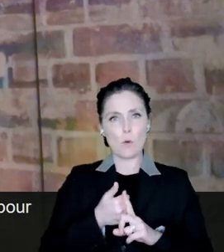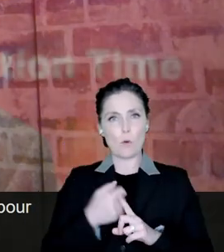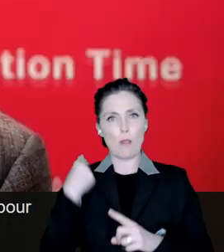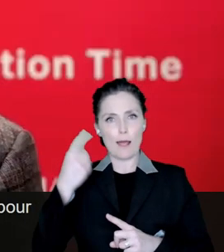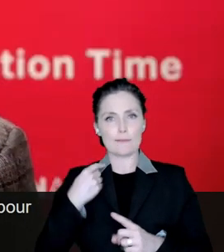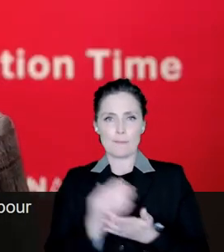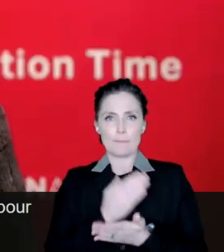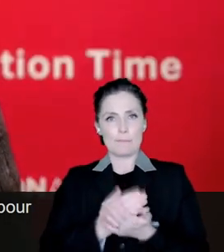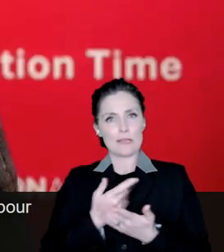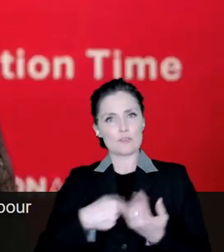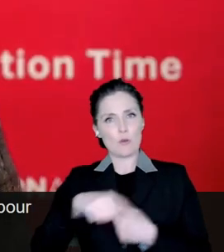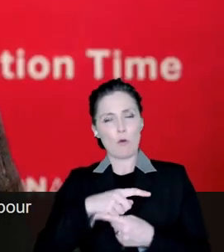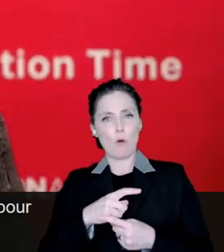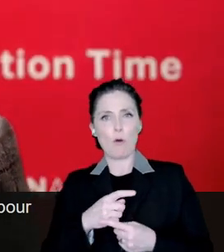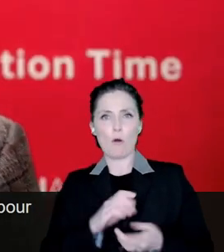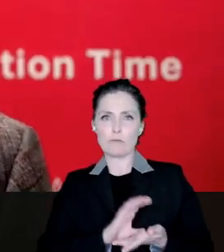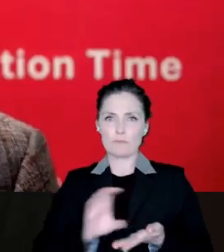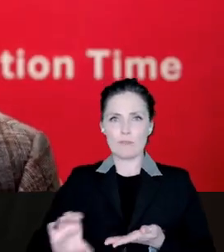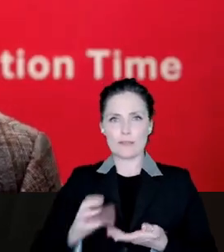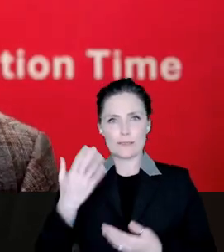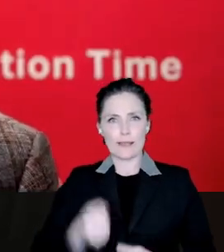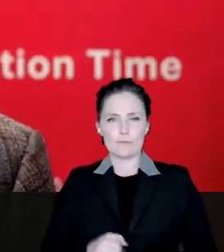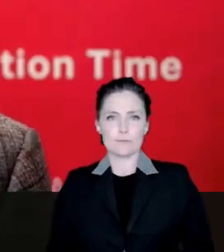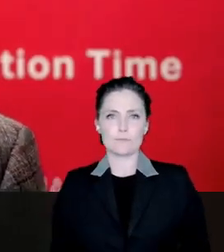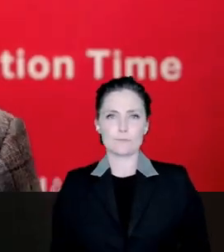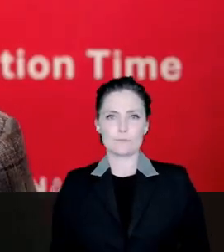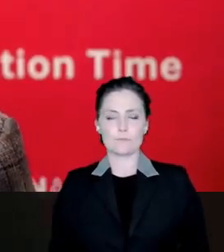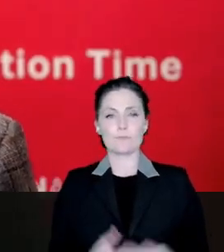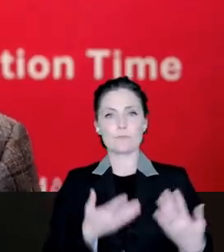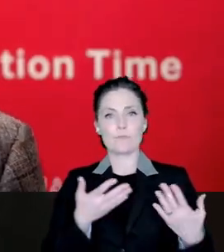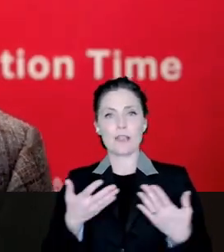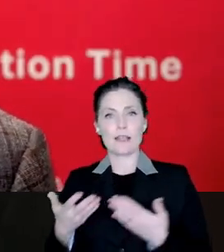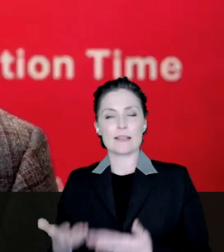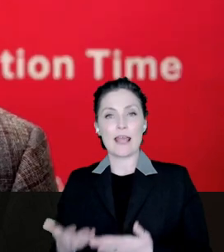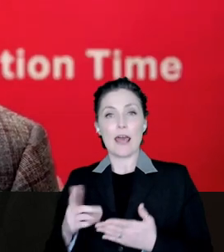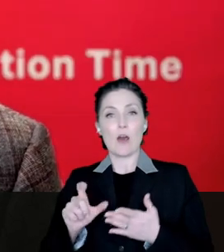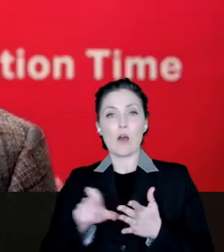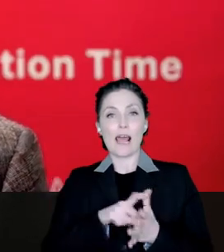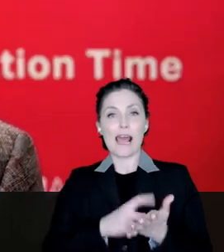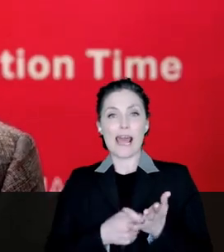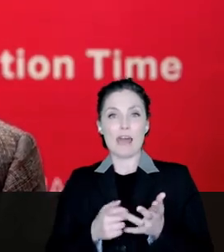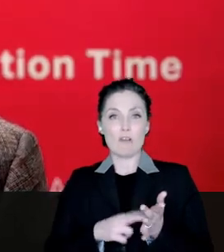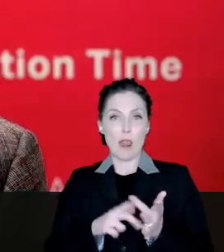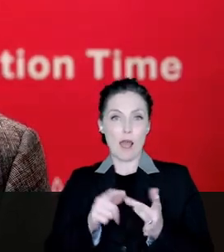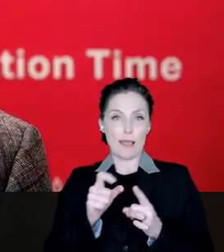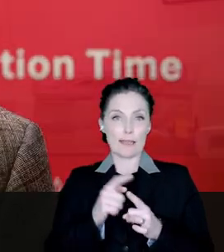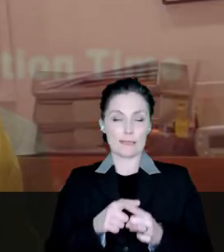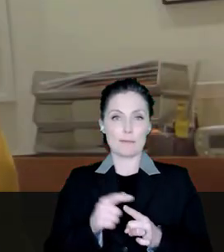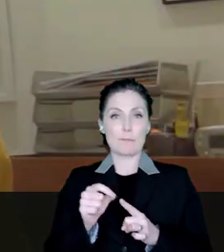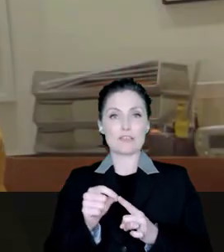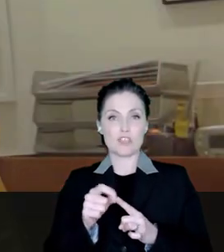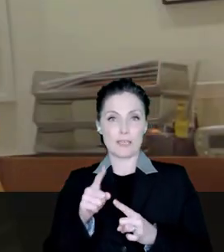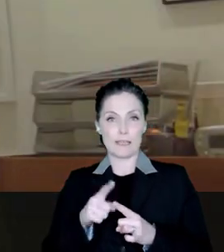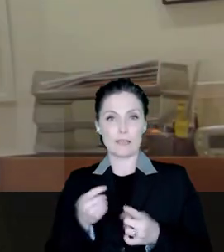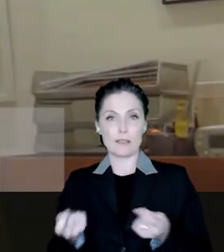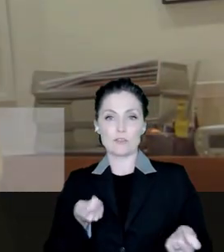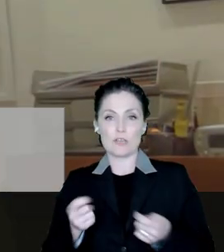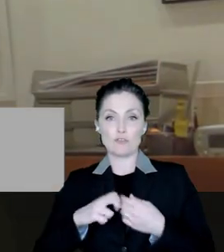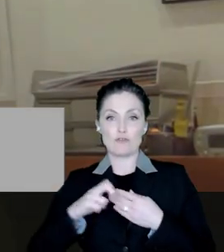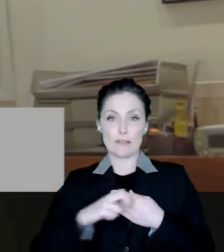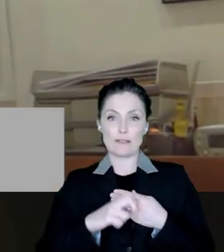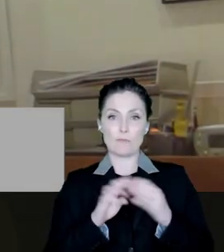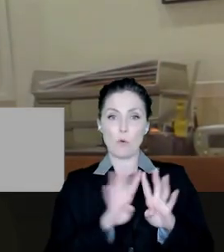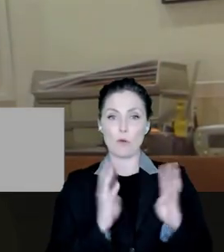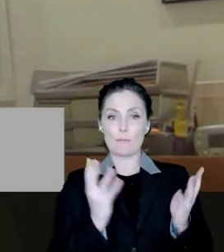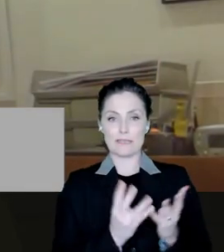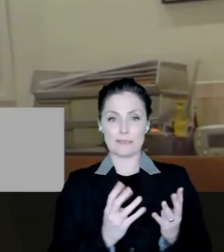Thank you. And now Assembly Member Caroline Pidgeon, who chairs the Transport Committee. Thank you, Chair. It's really interesting,